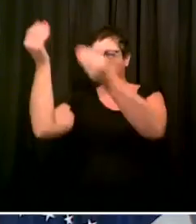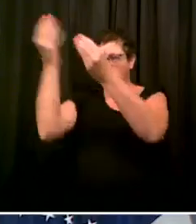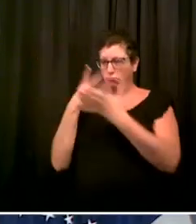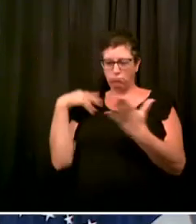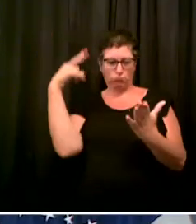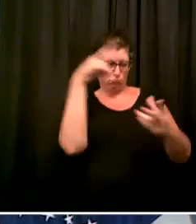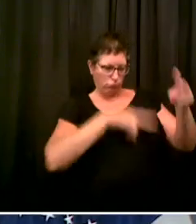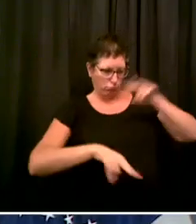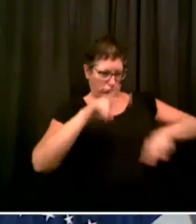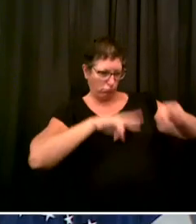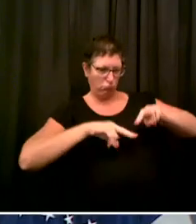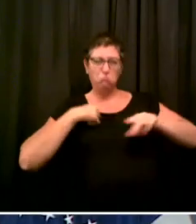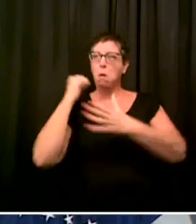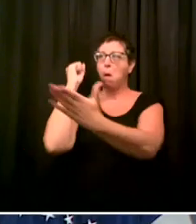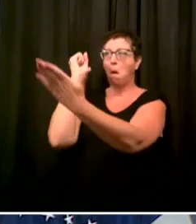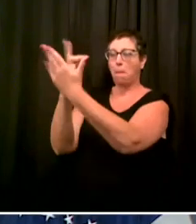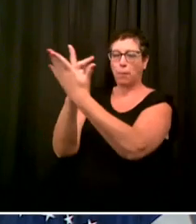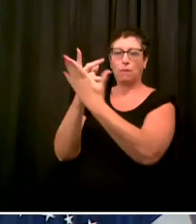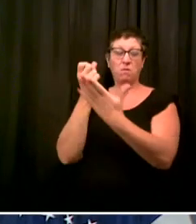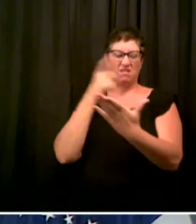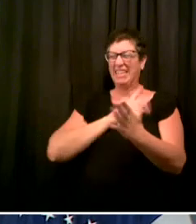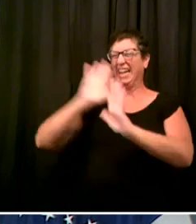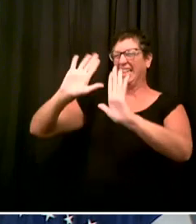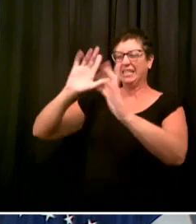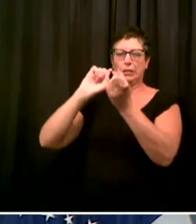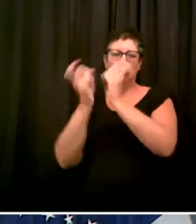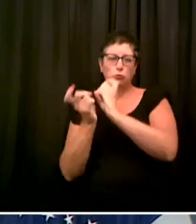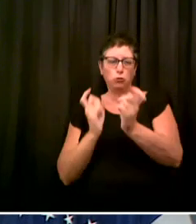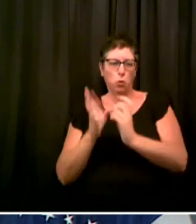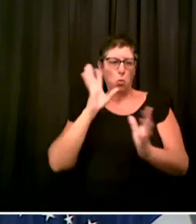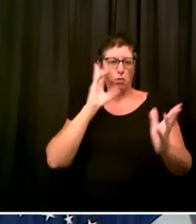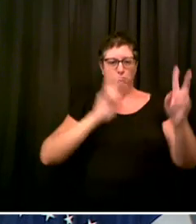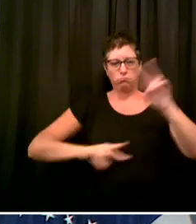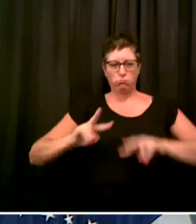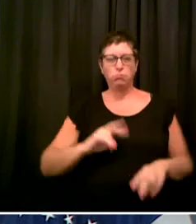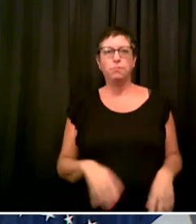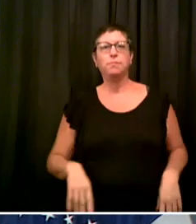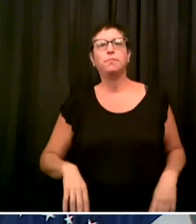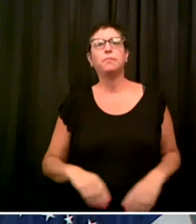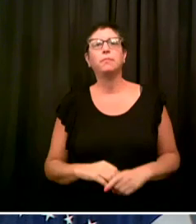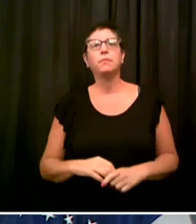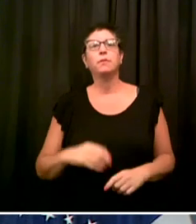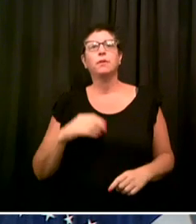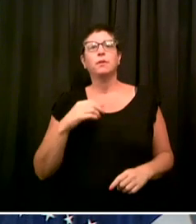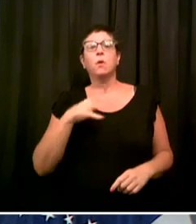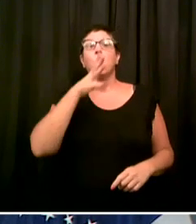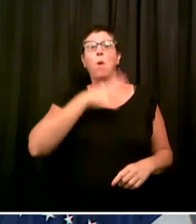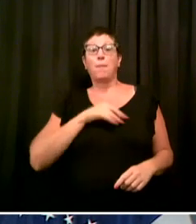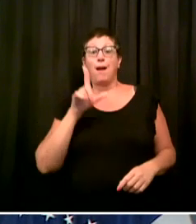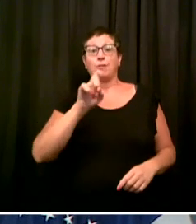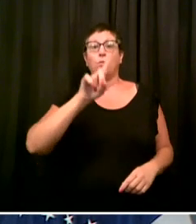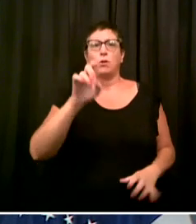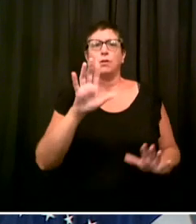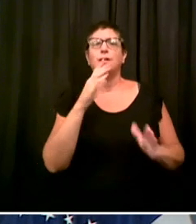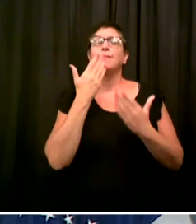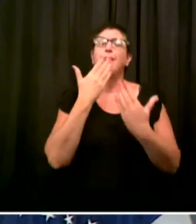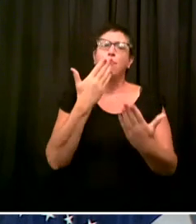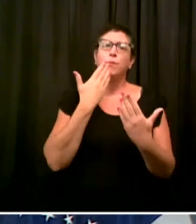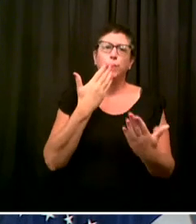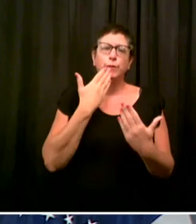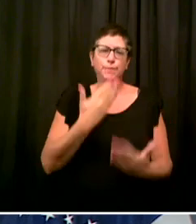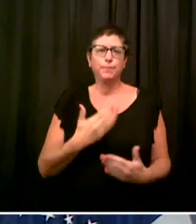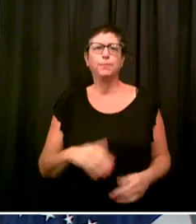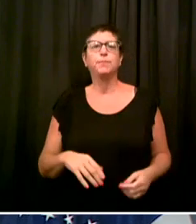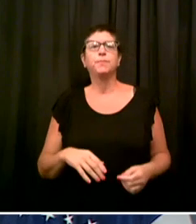Okay, sure. Thank you. So different topic. I've been receiving complaints about a large homeless encampment in